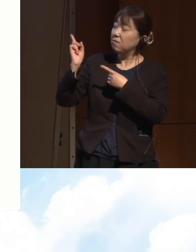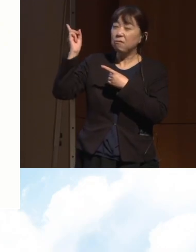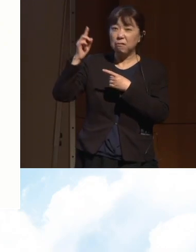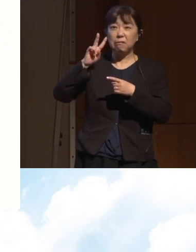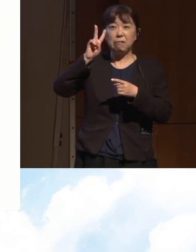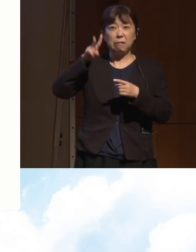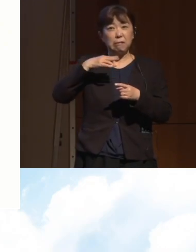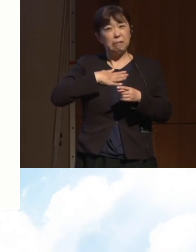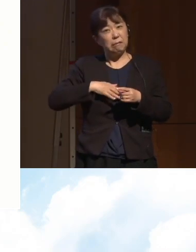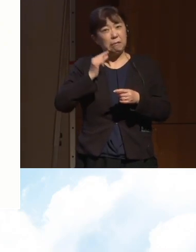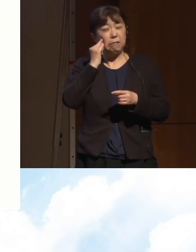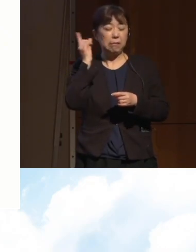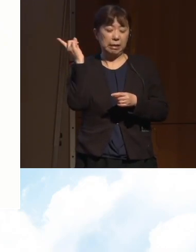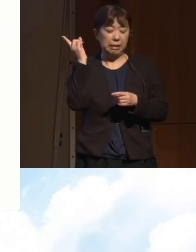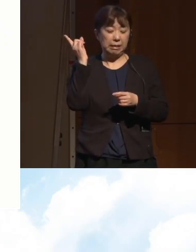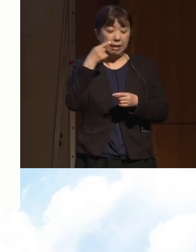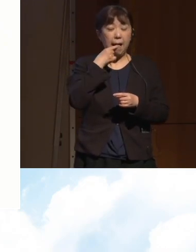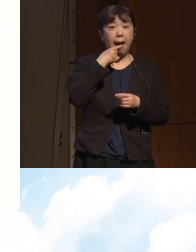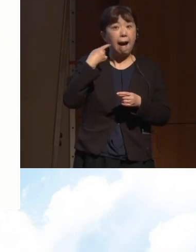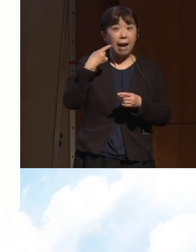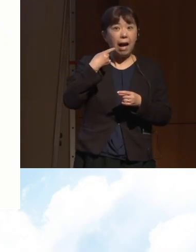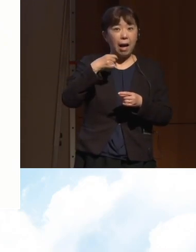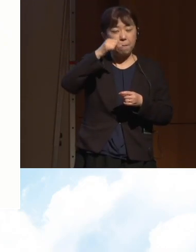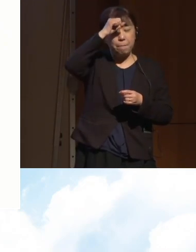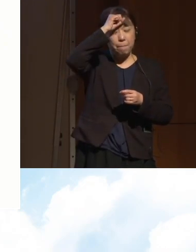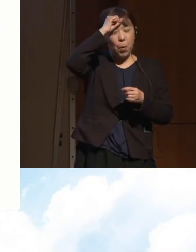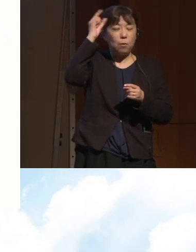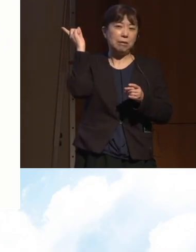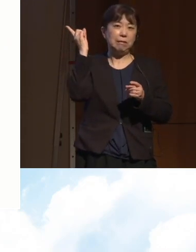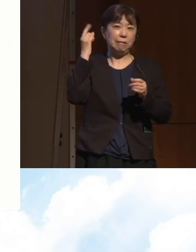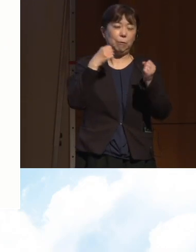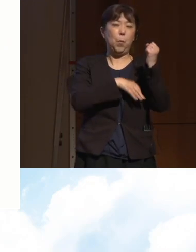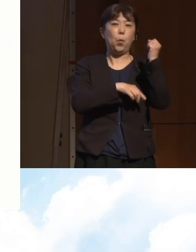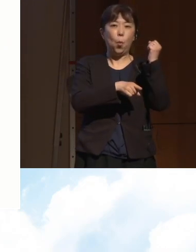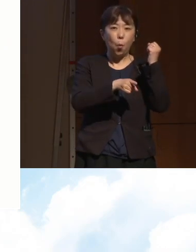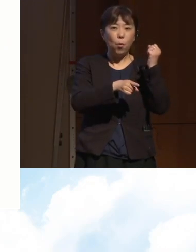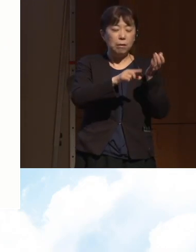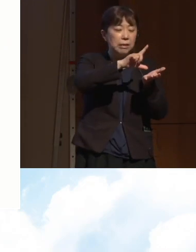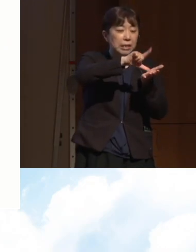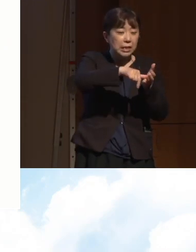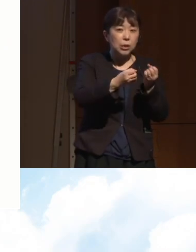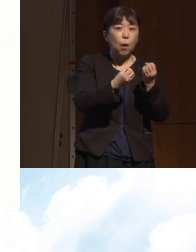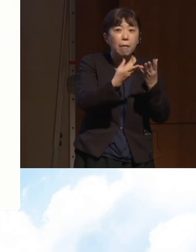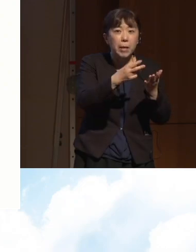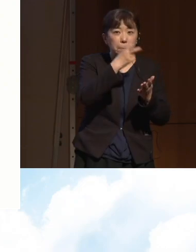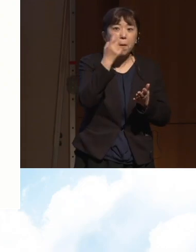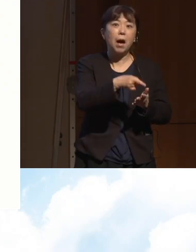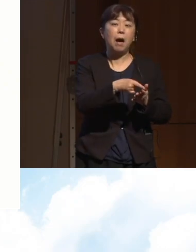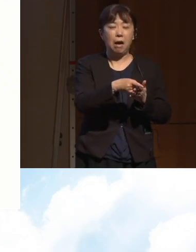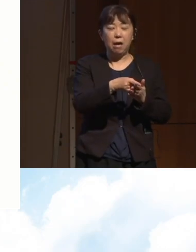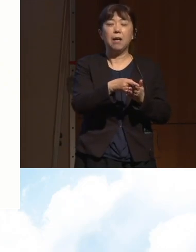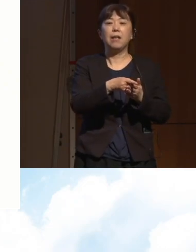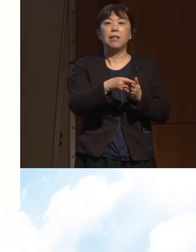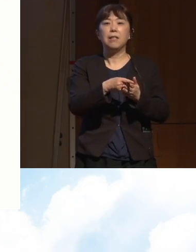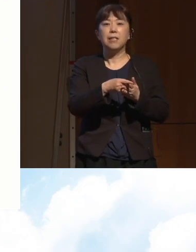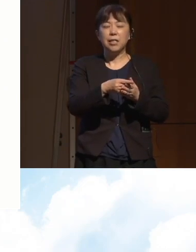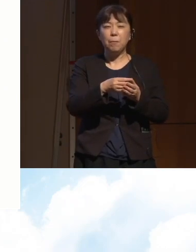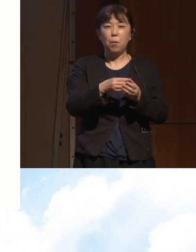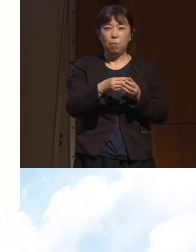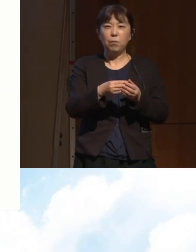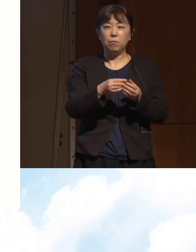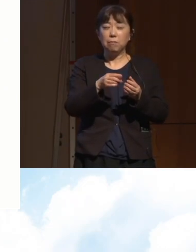pathogens are diseases that are new to an area, not necessarily new, and the blue are newly